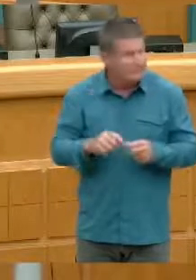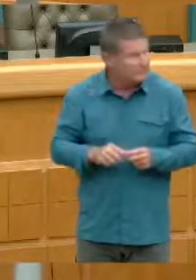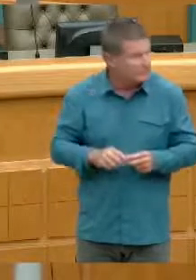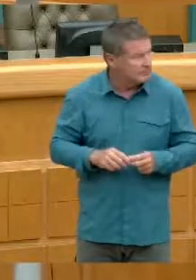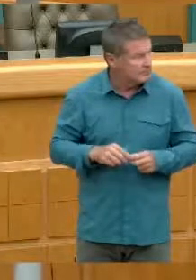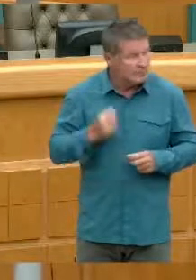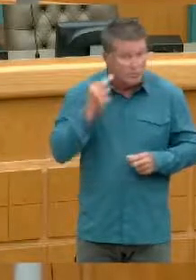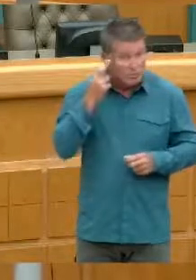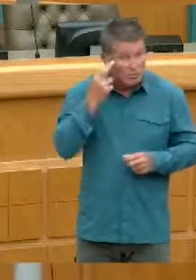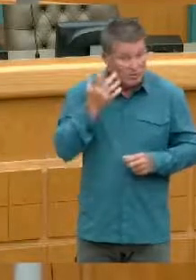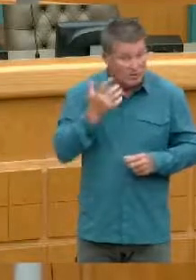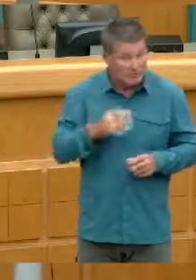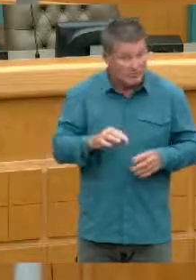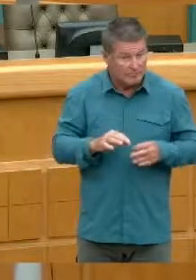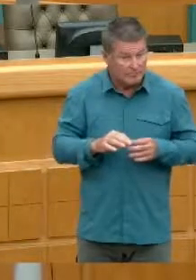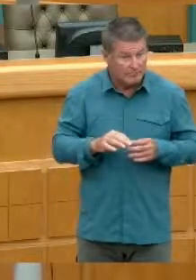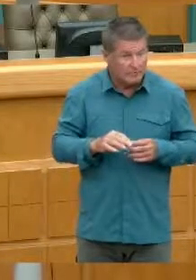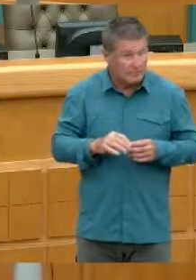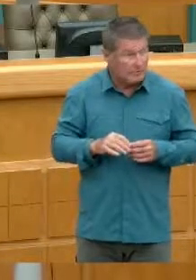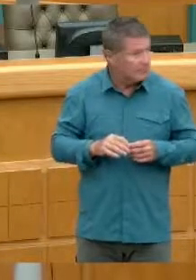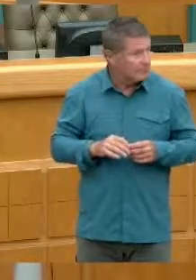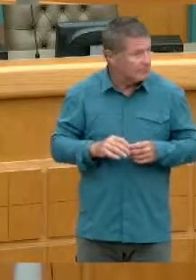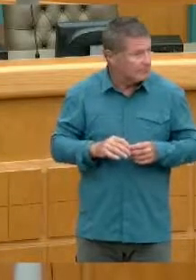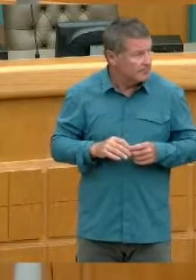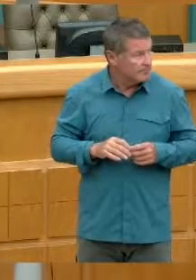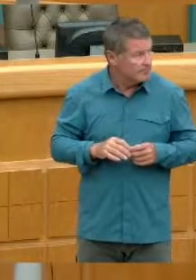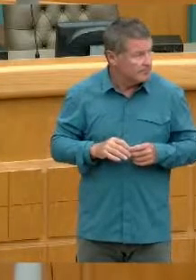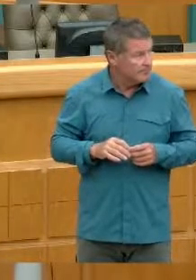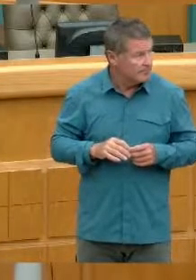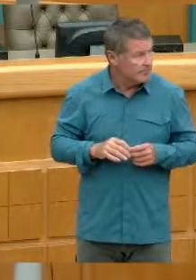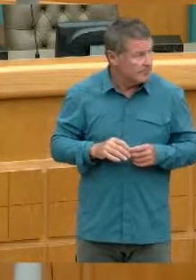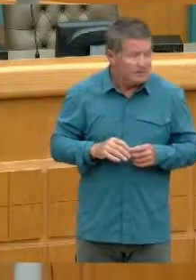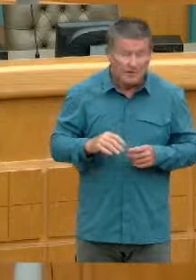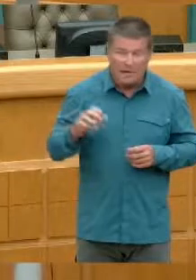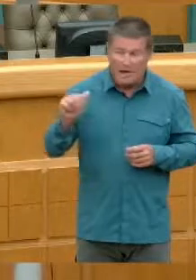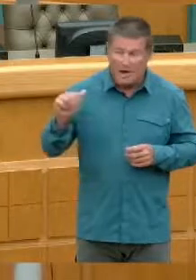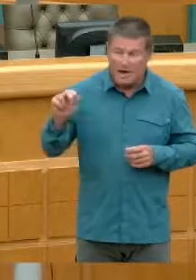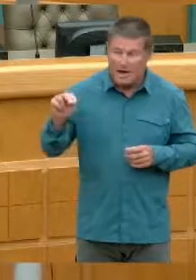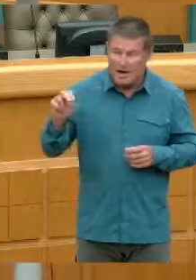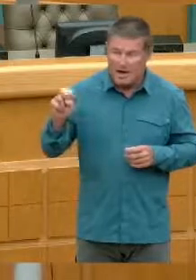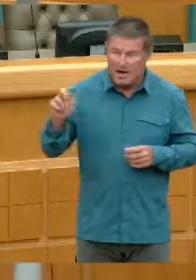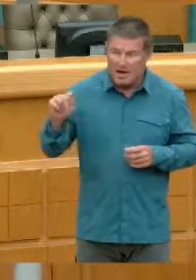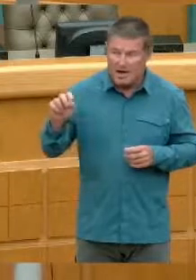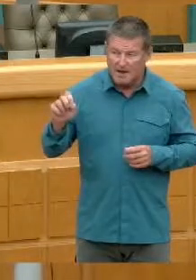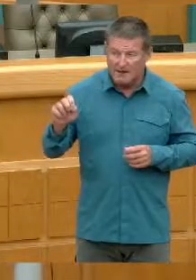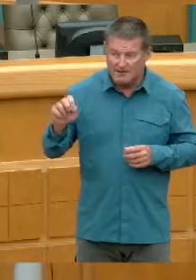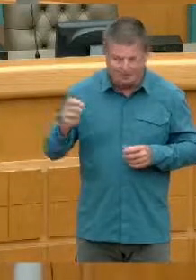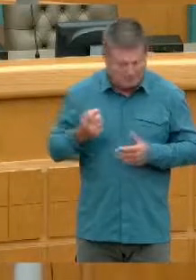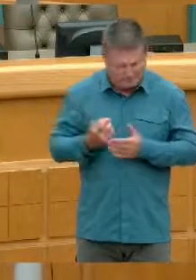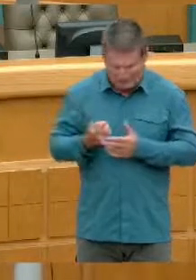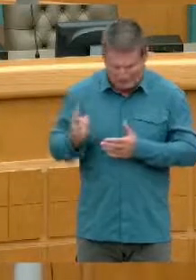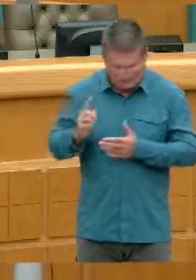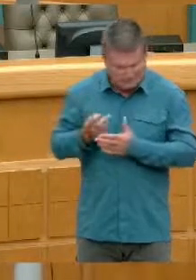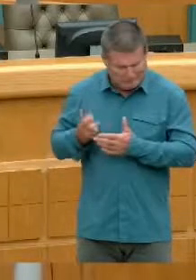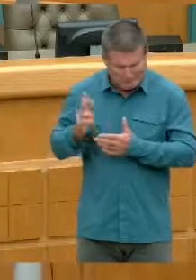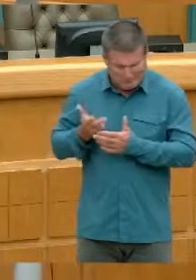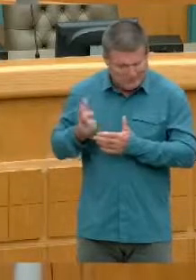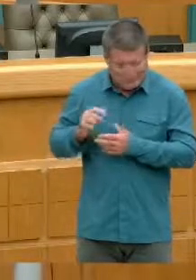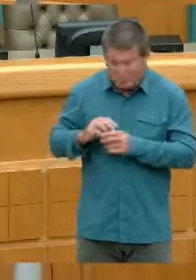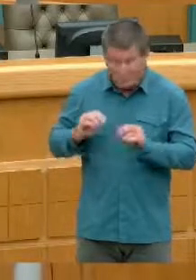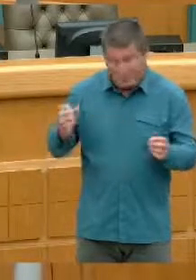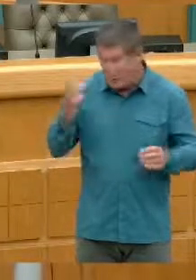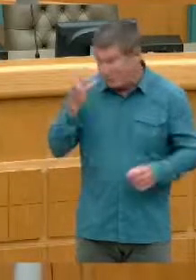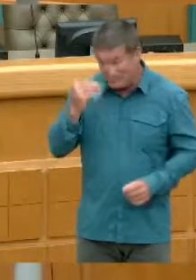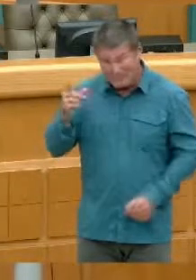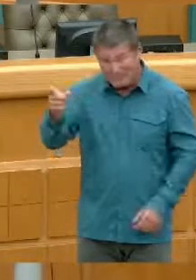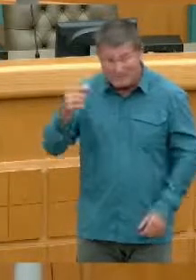the reason why that's so important is because what happened was Annette didn't get a lot of sleep for the past several weeks, because what she's